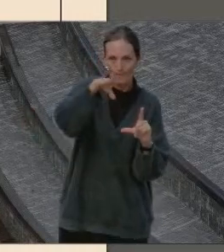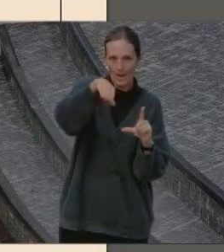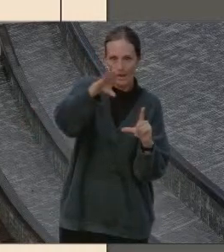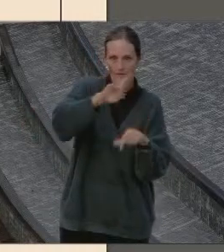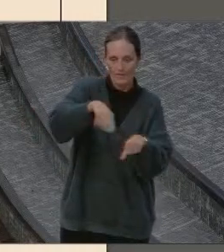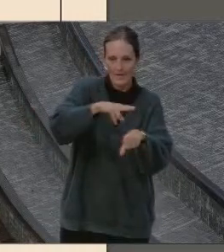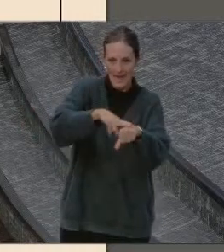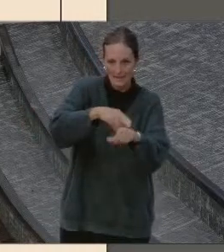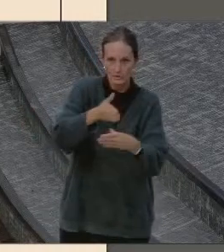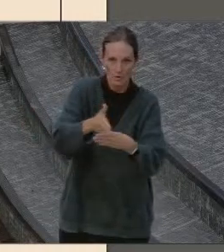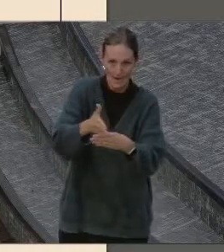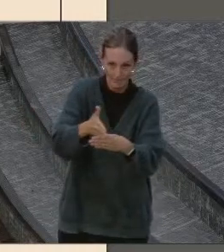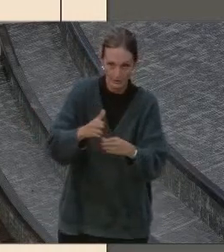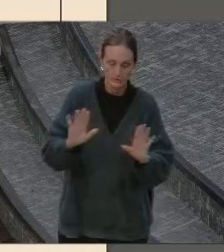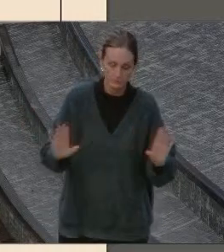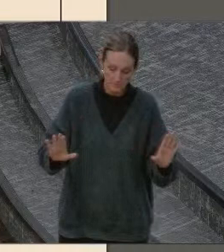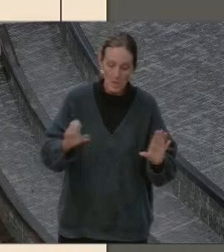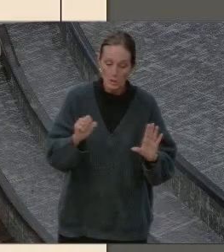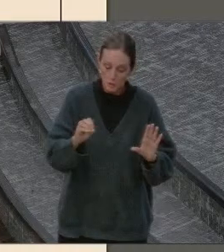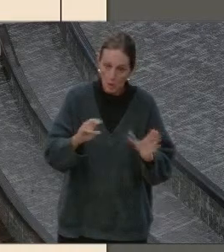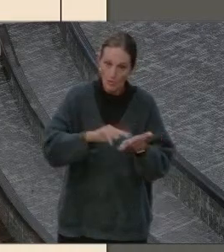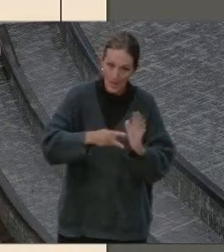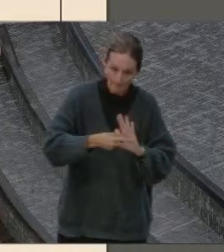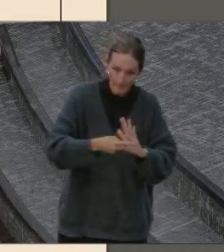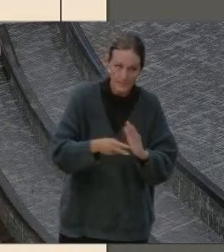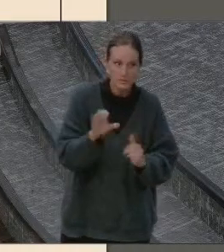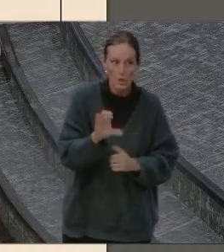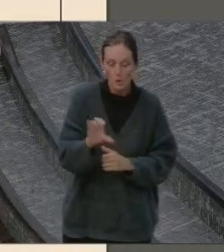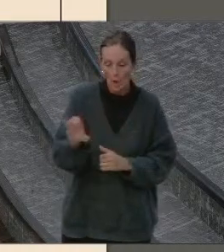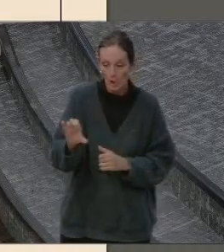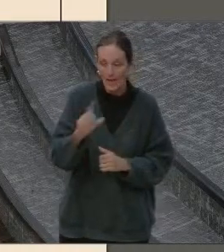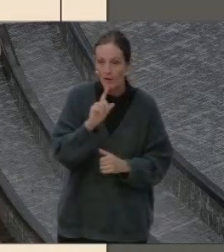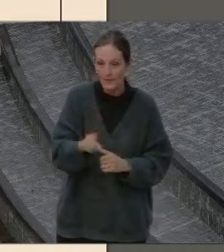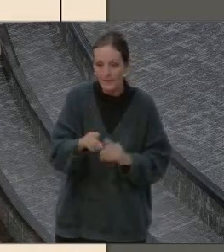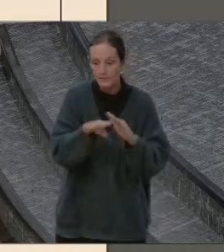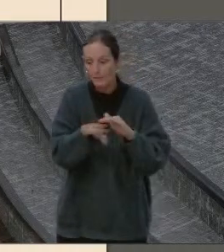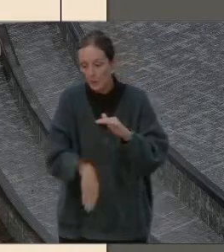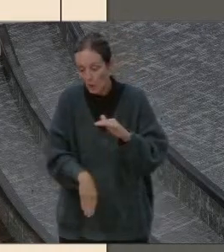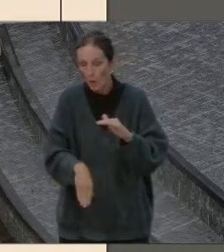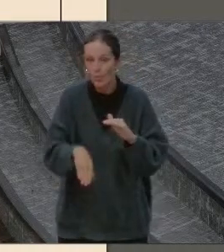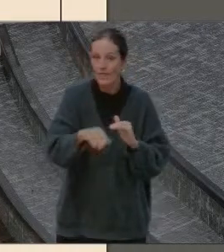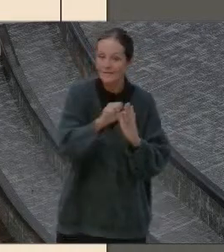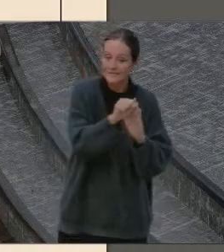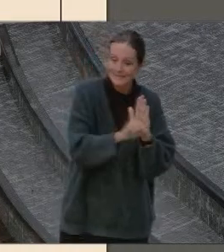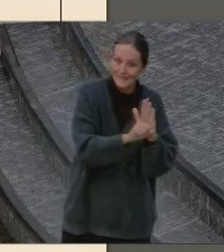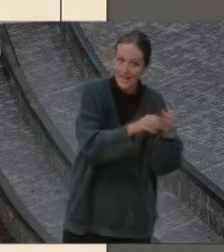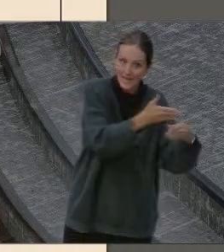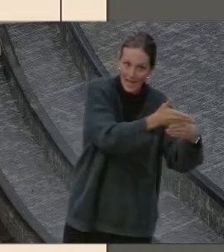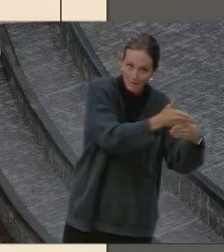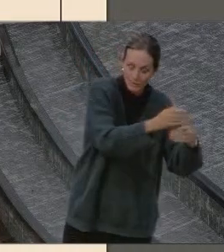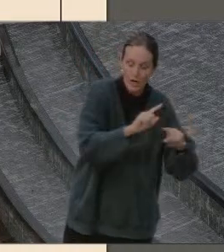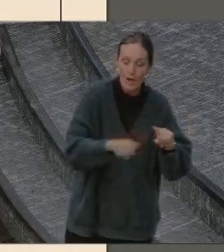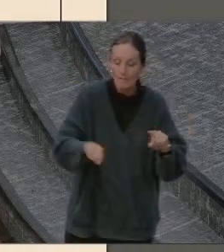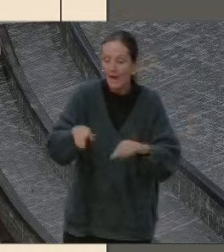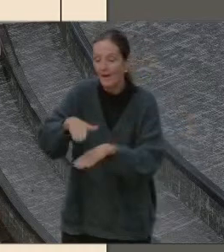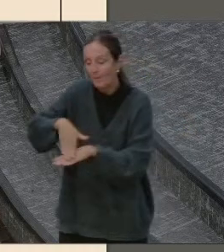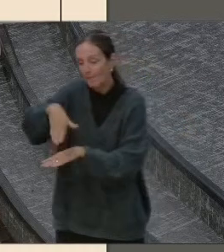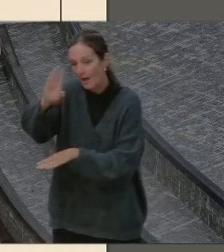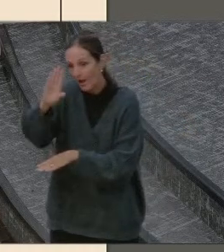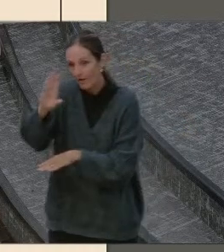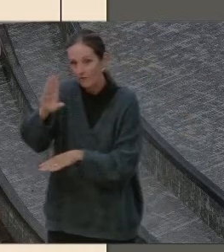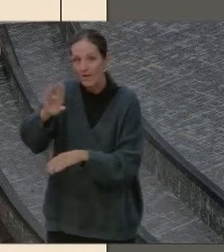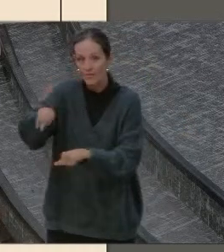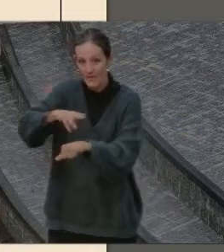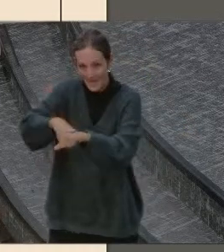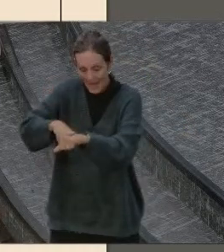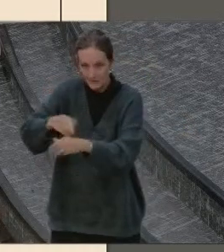average. So overall, Clark County is lower than the state average, but higher than the national average. And this